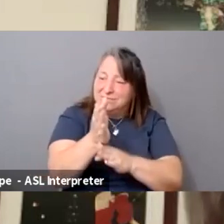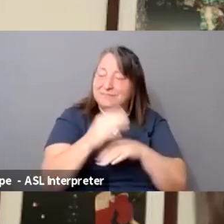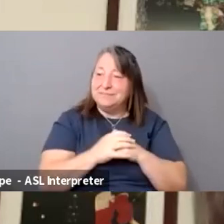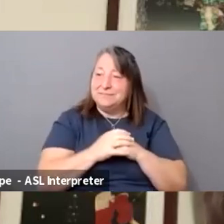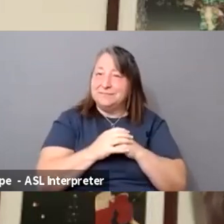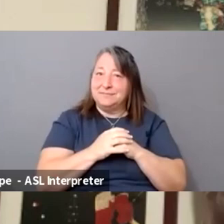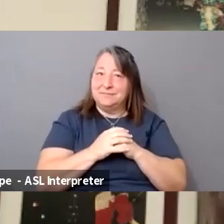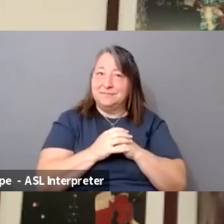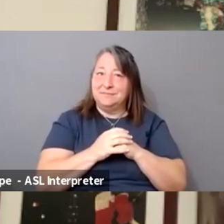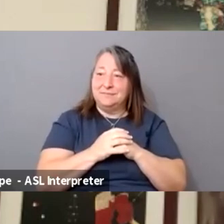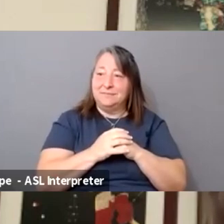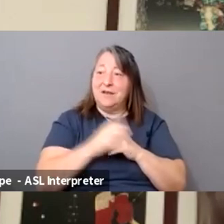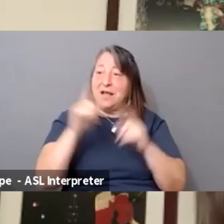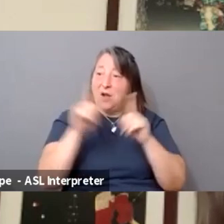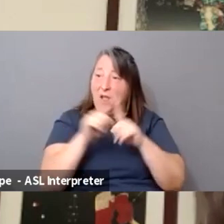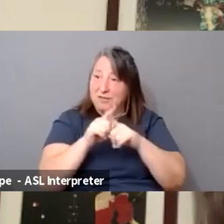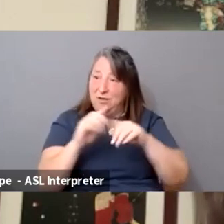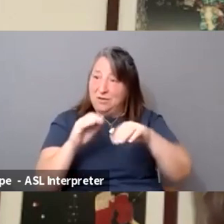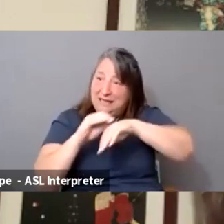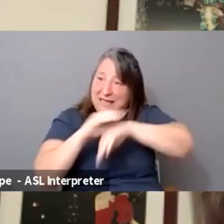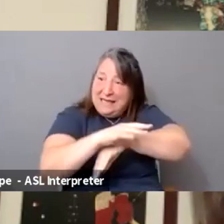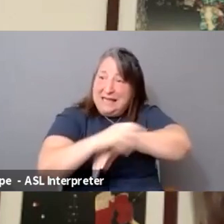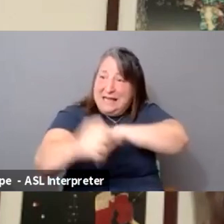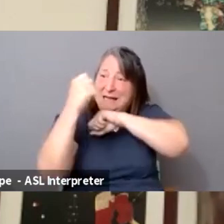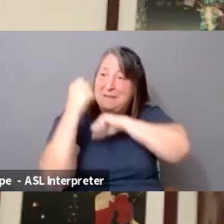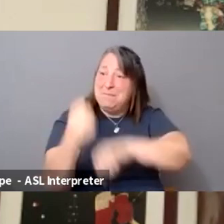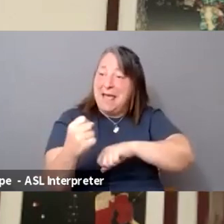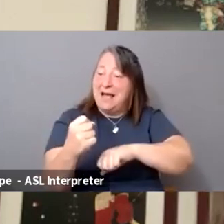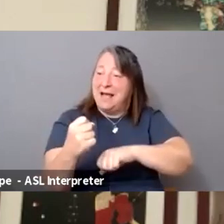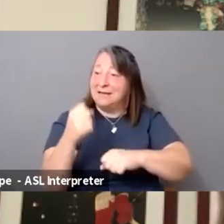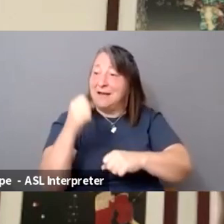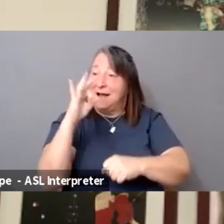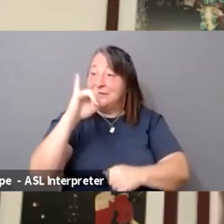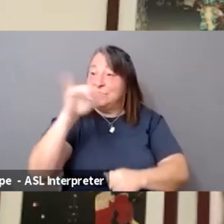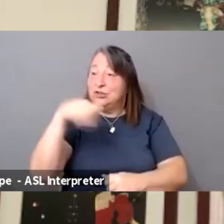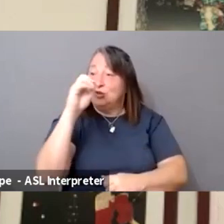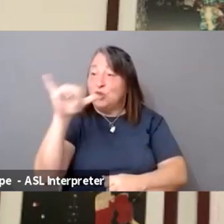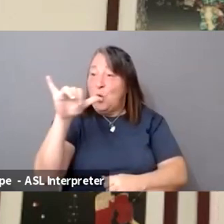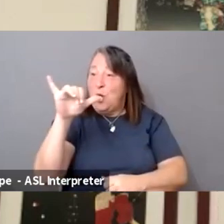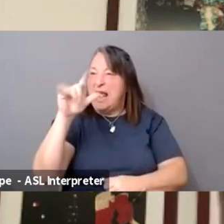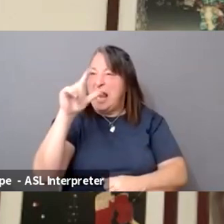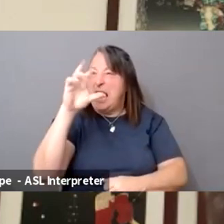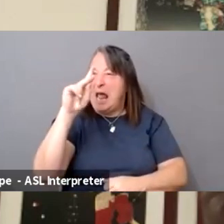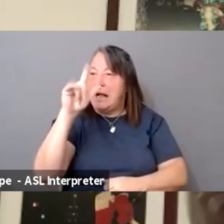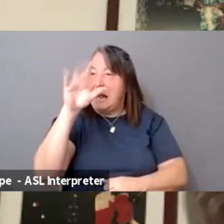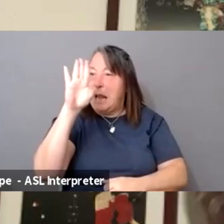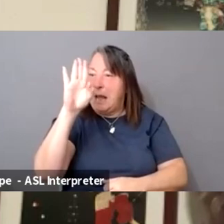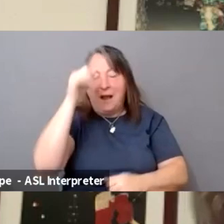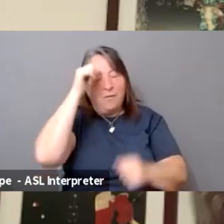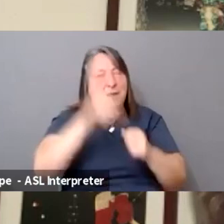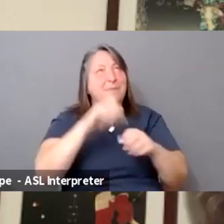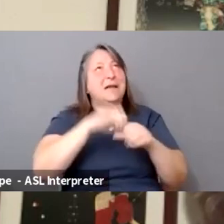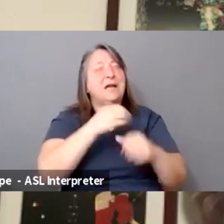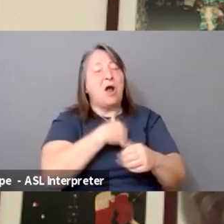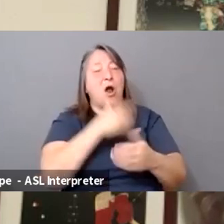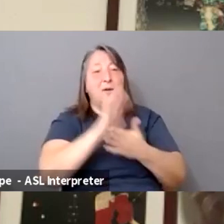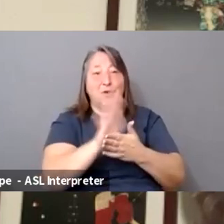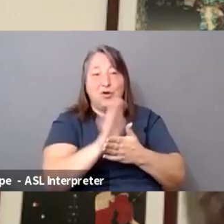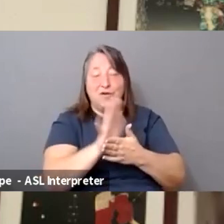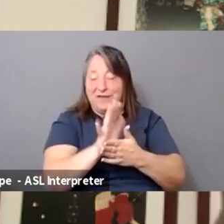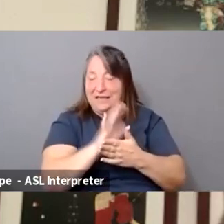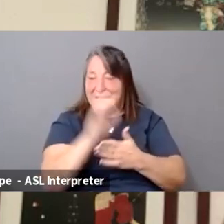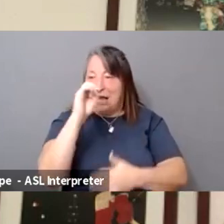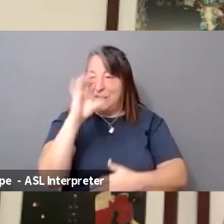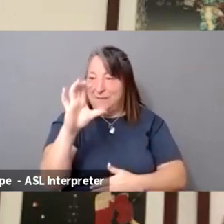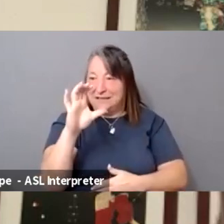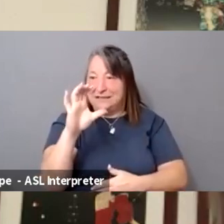the impact of Joy Luck Club, which I remember, you know, in our movie, This Changes Everything, our documentary, Sandra